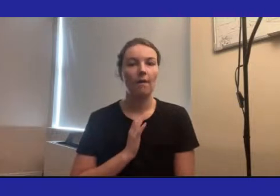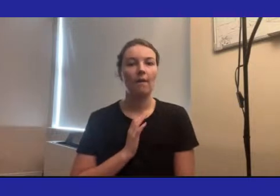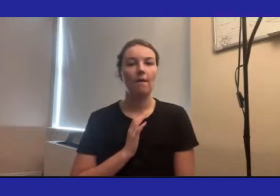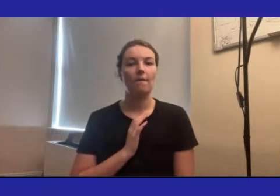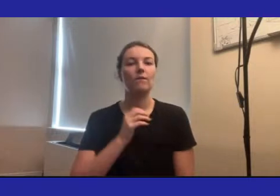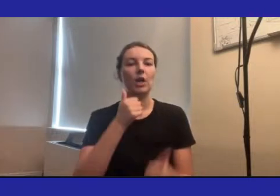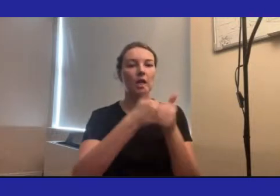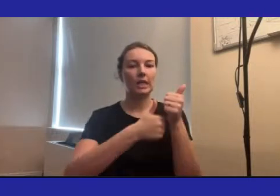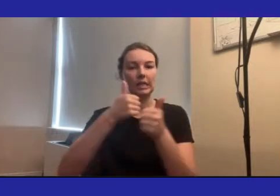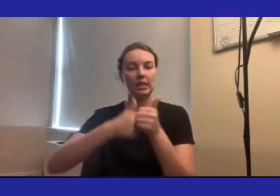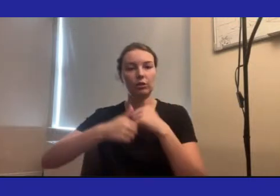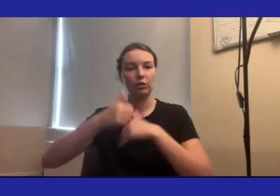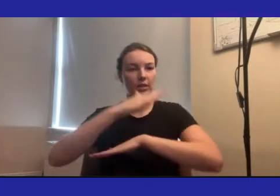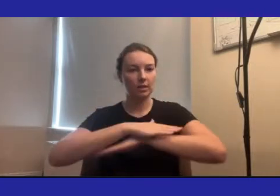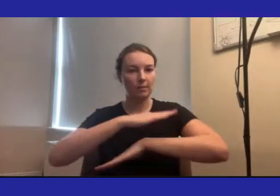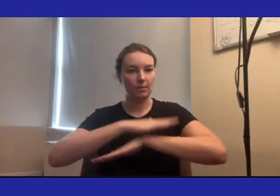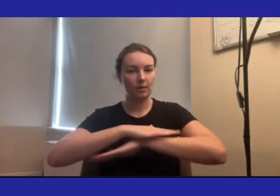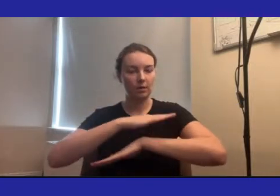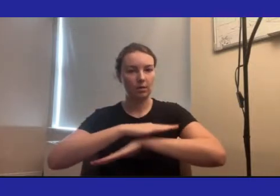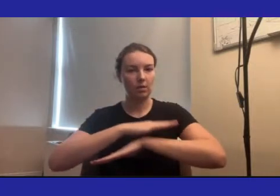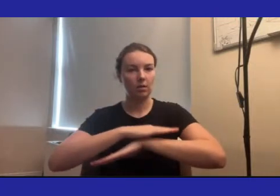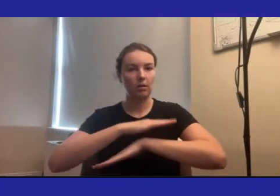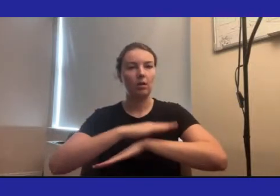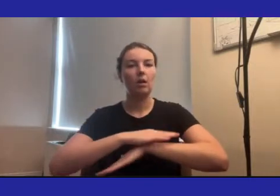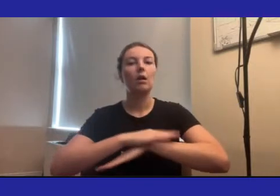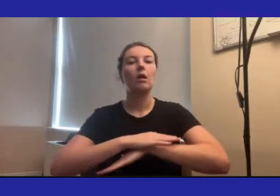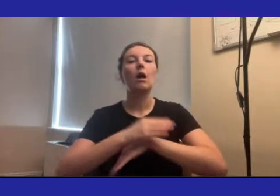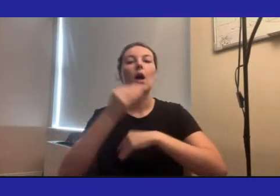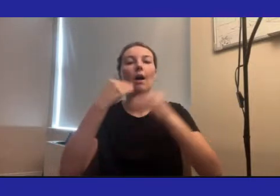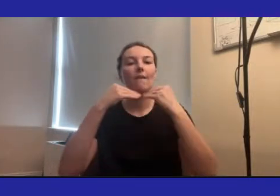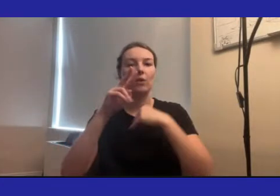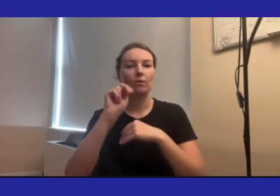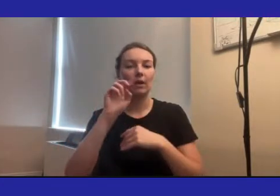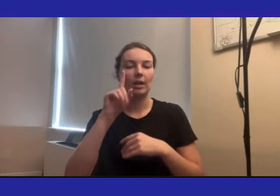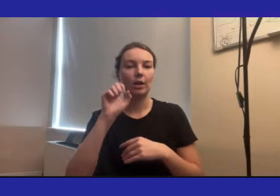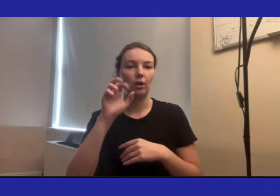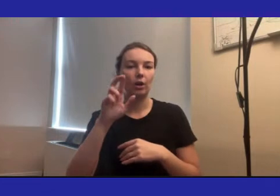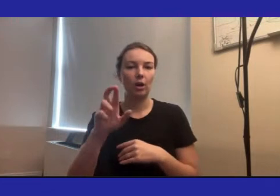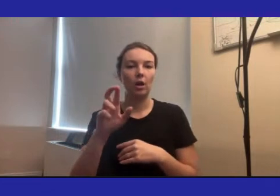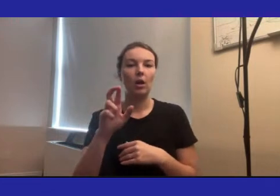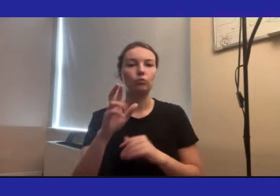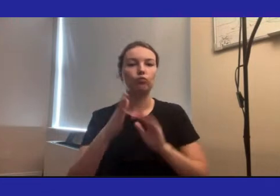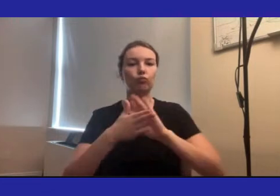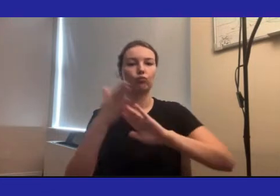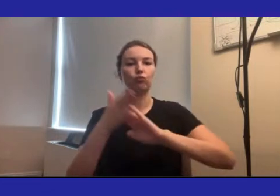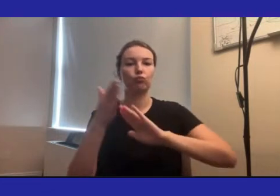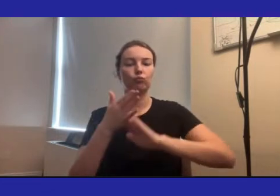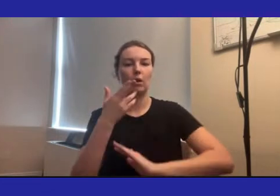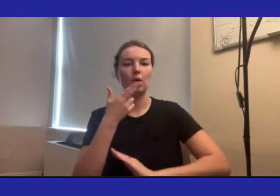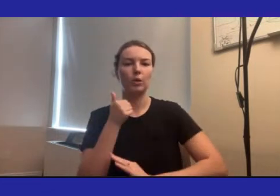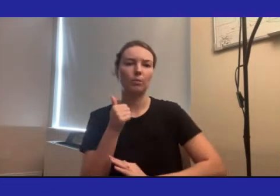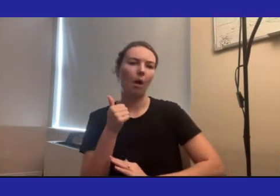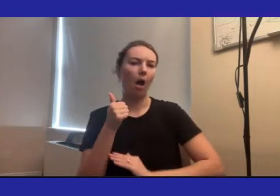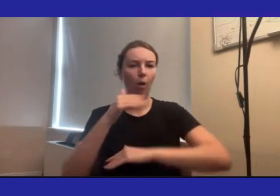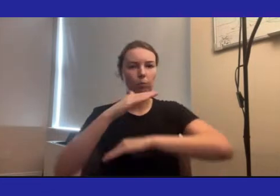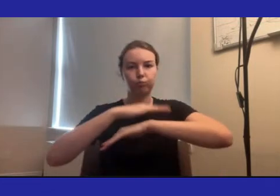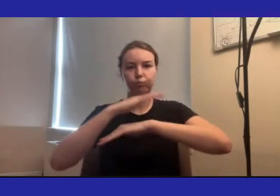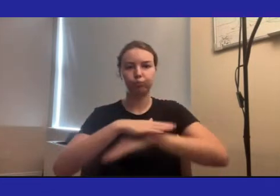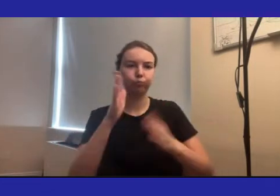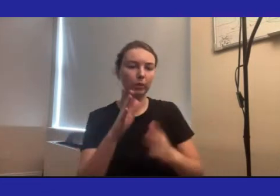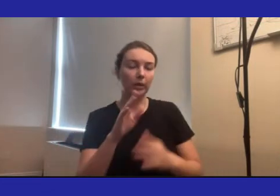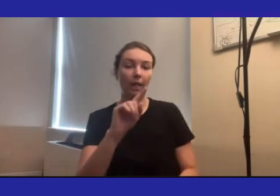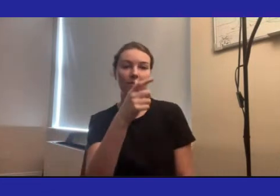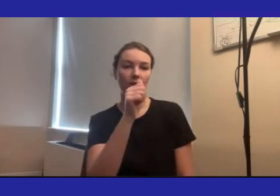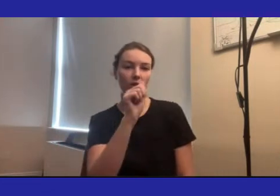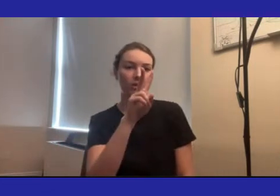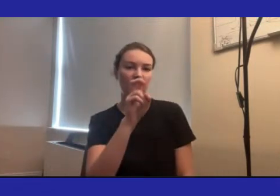vendor to operate a small kiosk on the First Avenue side of the hospital.